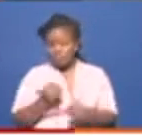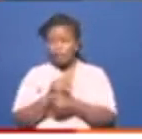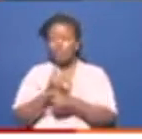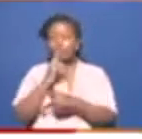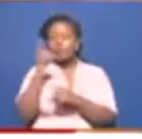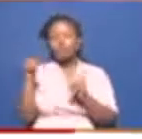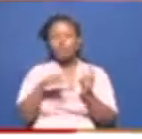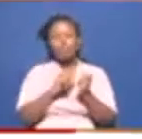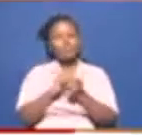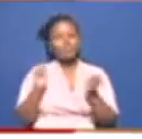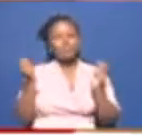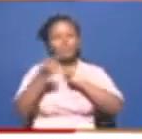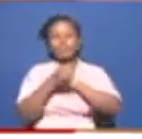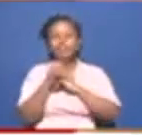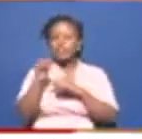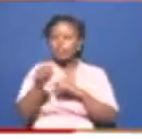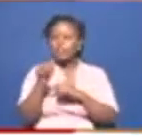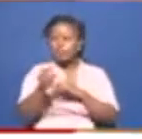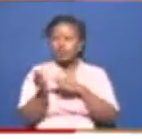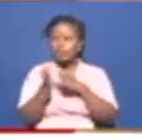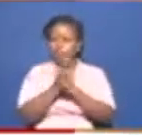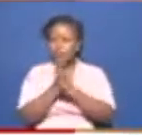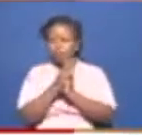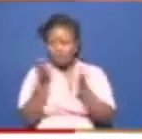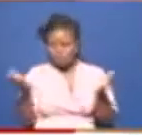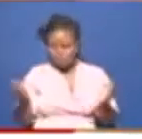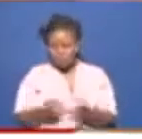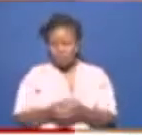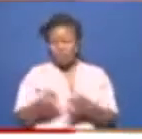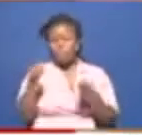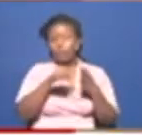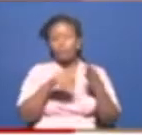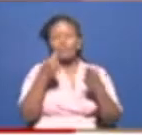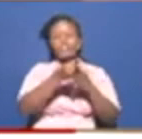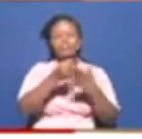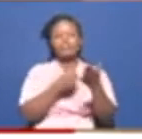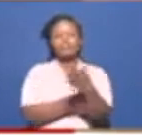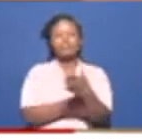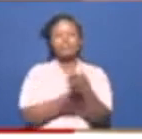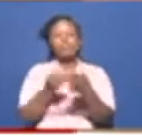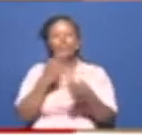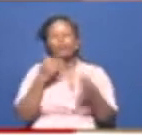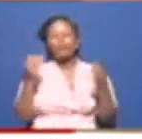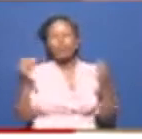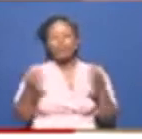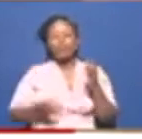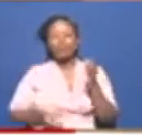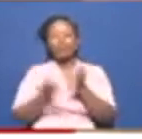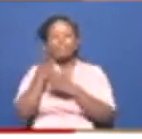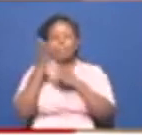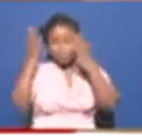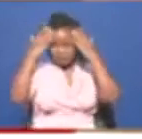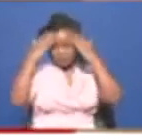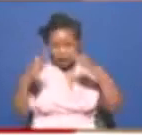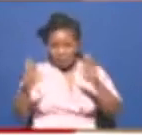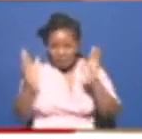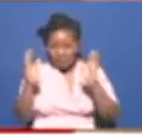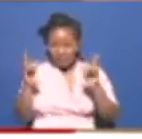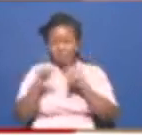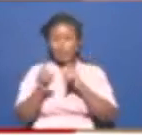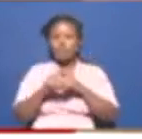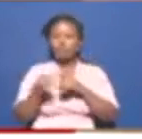narrative? As a foundation, we are there to create awareness, fistula. And we are also there very, very, very hand in hand and very, very, very in